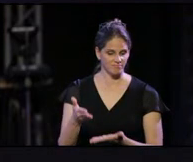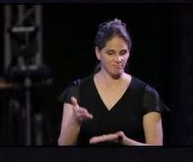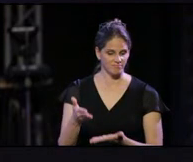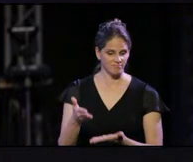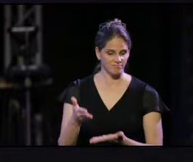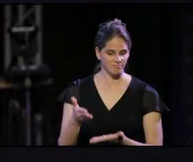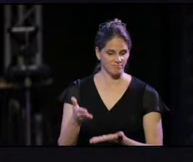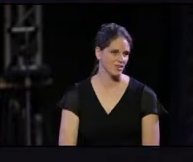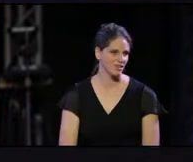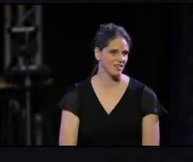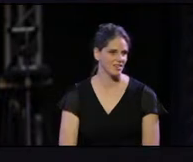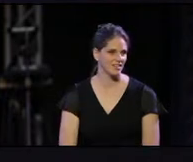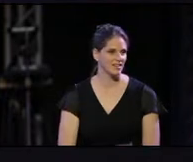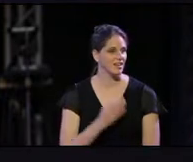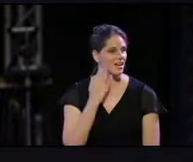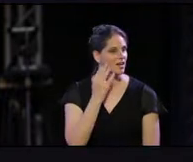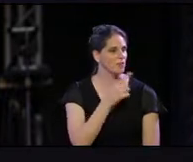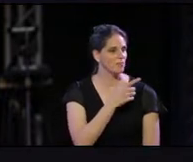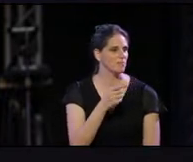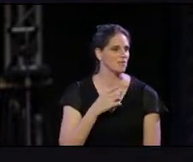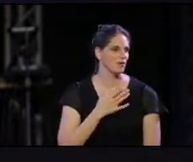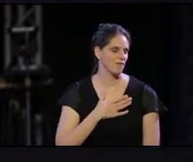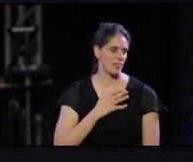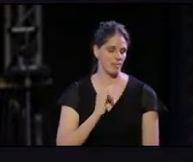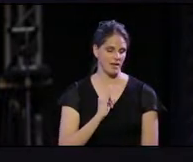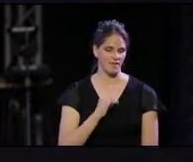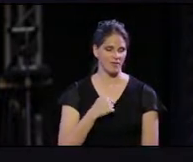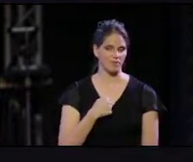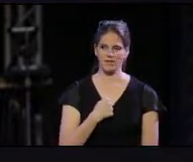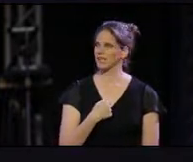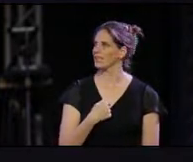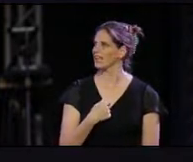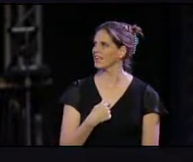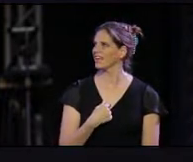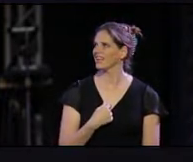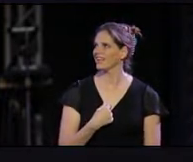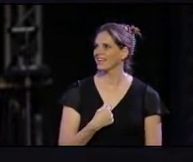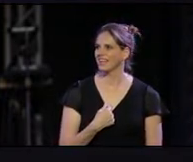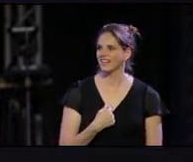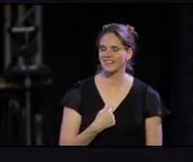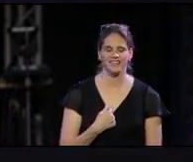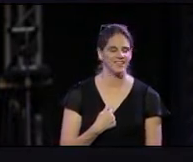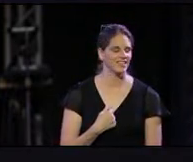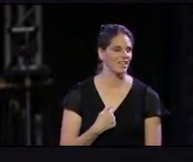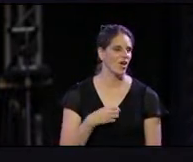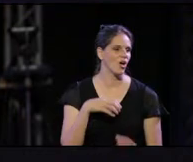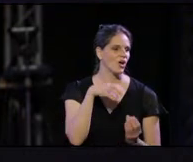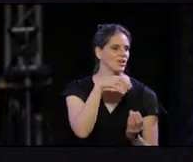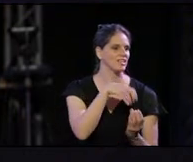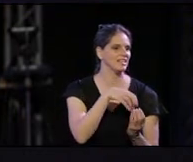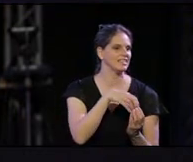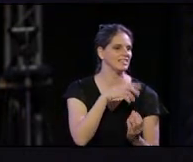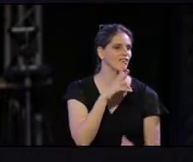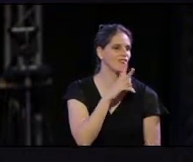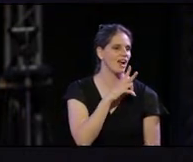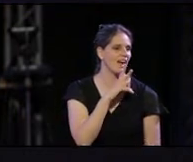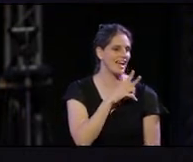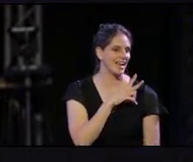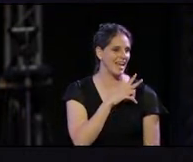I know some of you felt sorry for me having to go down and up and down on Easter Friday. I'm not lying, my cards are sore.